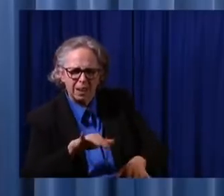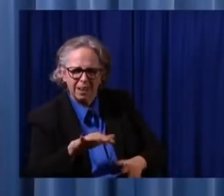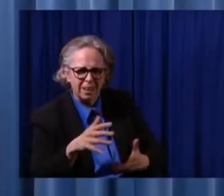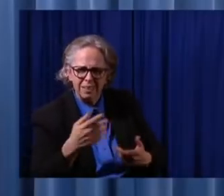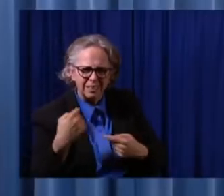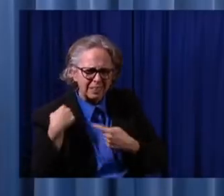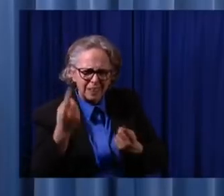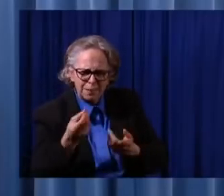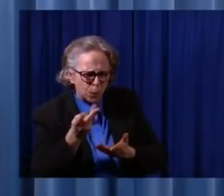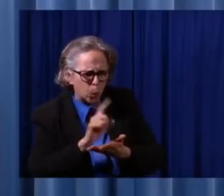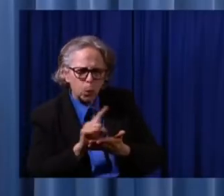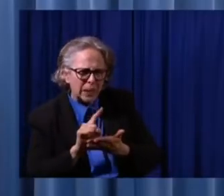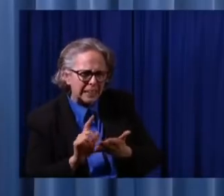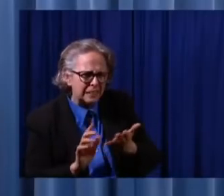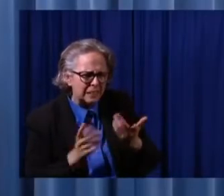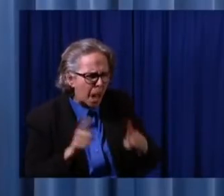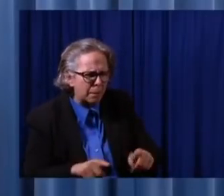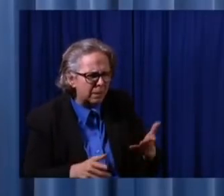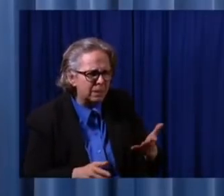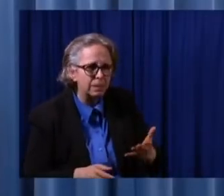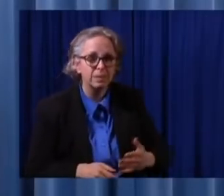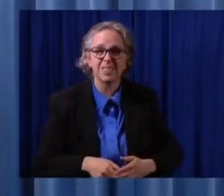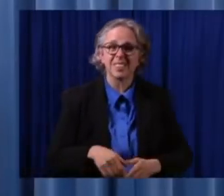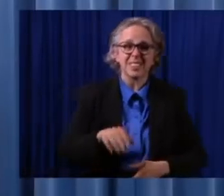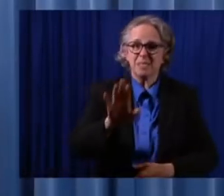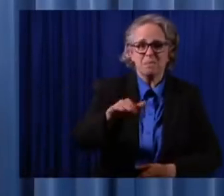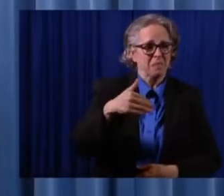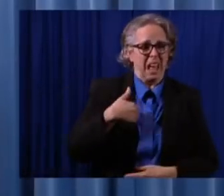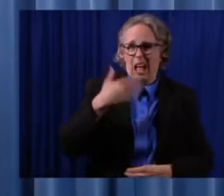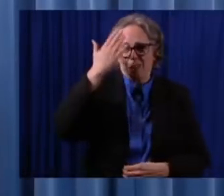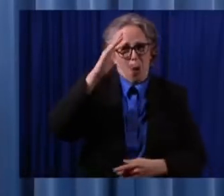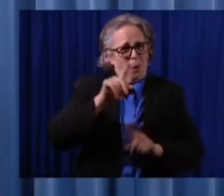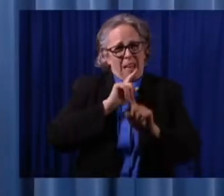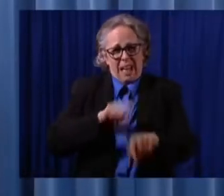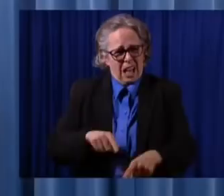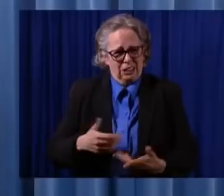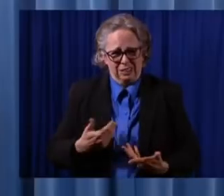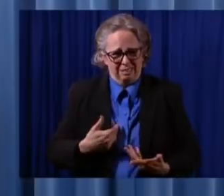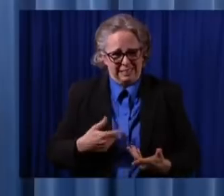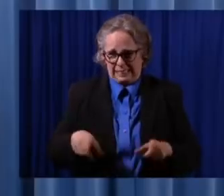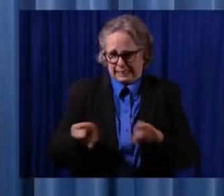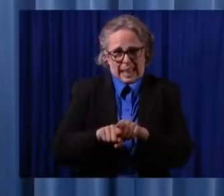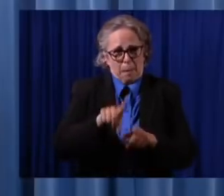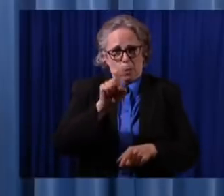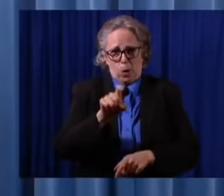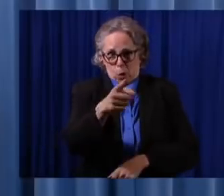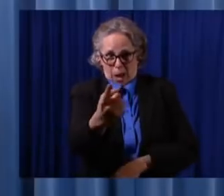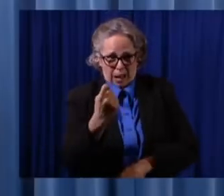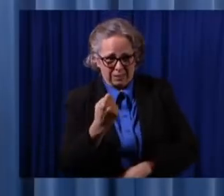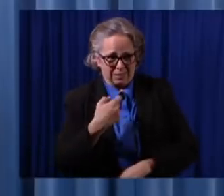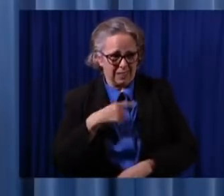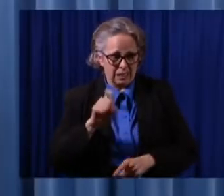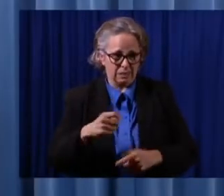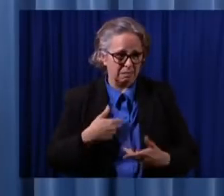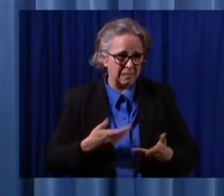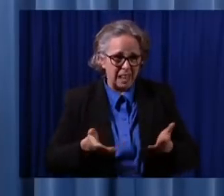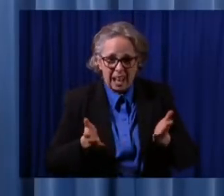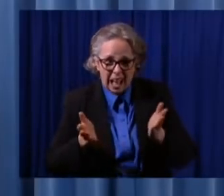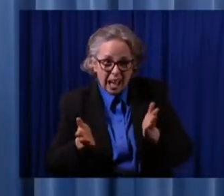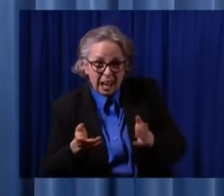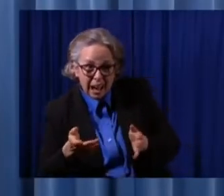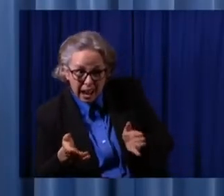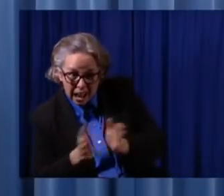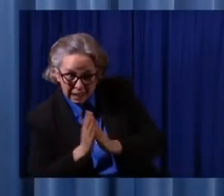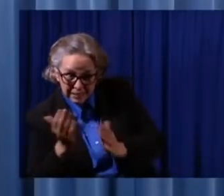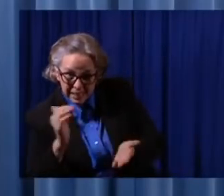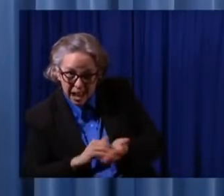The answer to that question, but it's a question that I keep asking as well. So I will re-ask that, and my guess is we'll start knowing